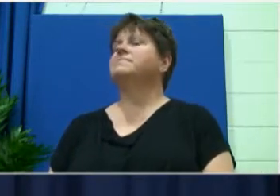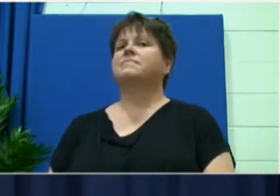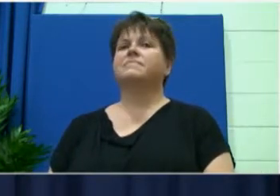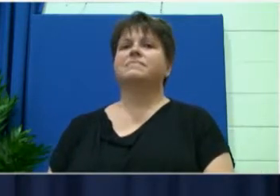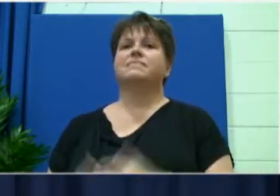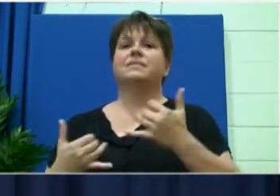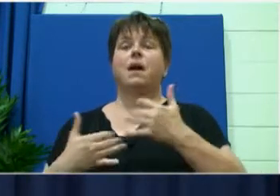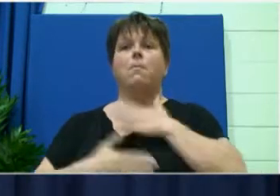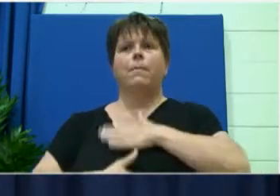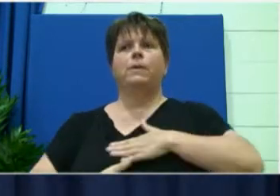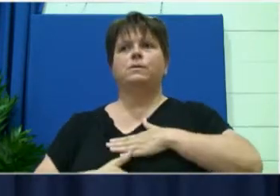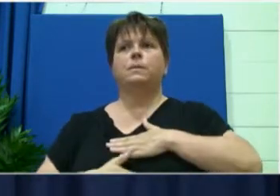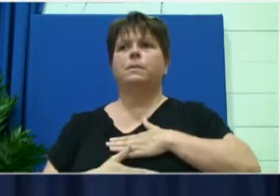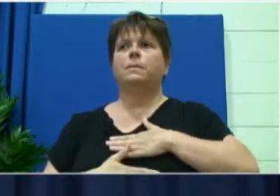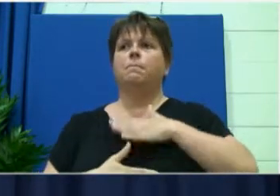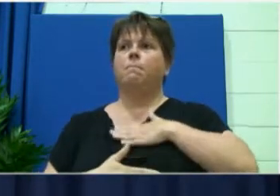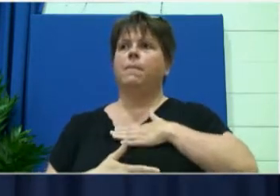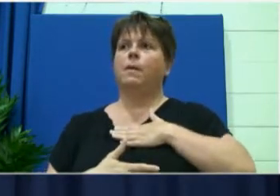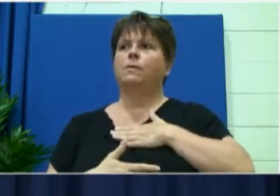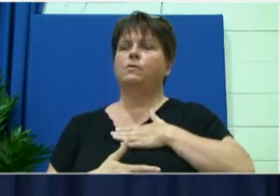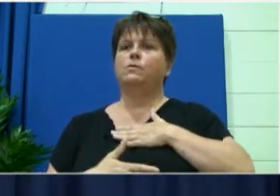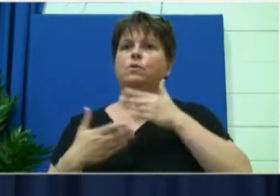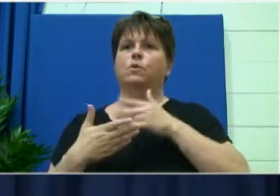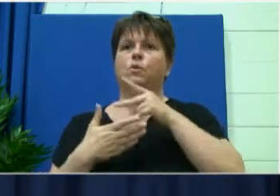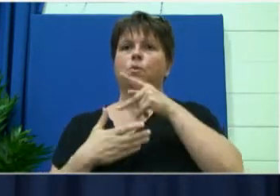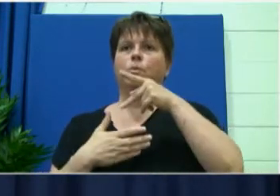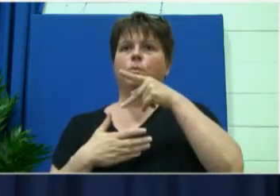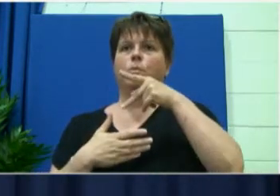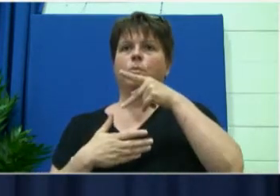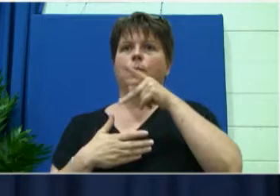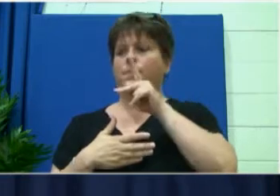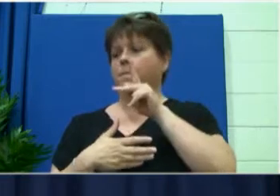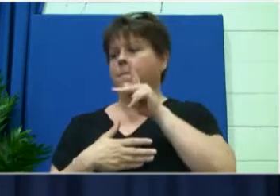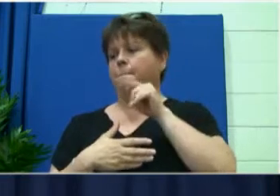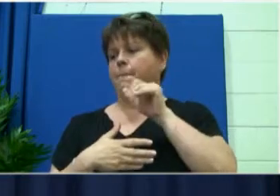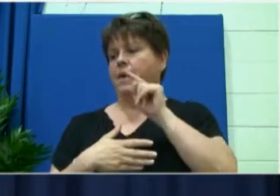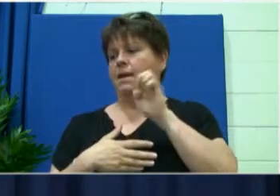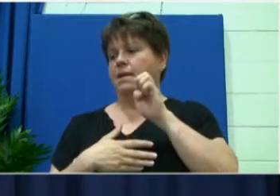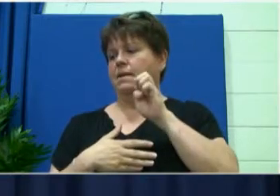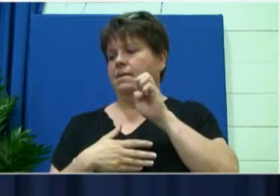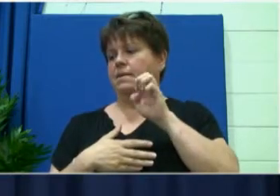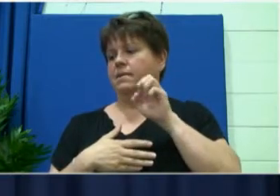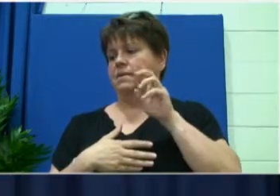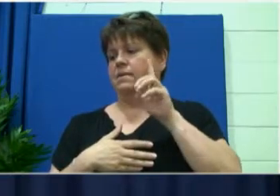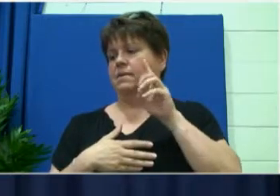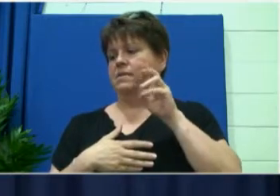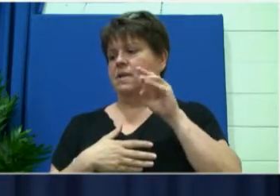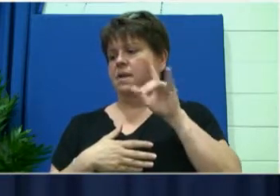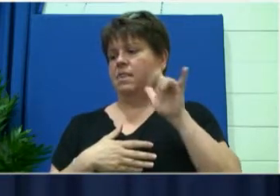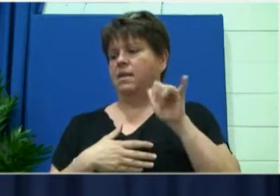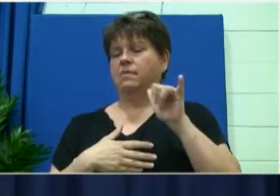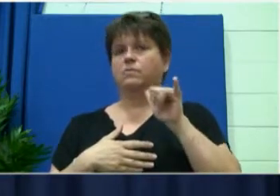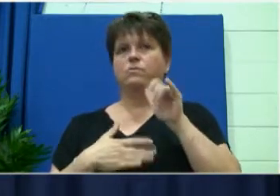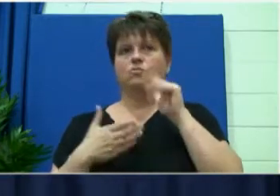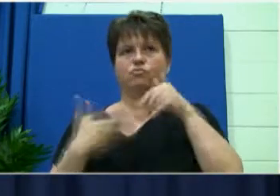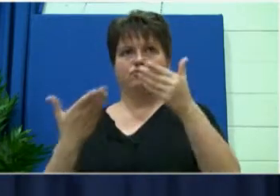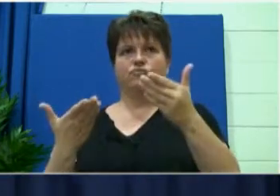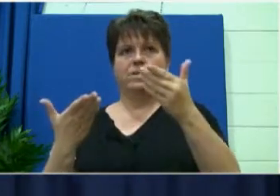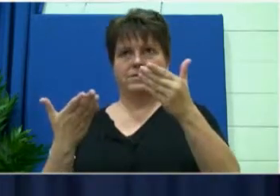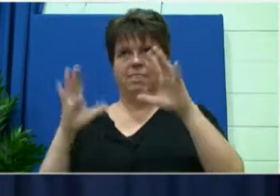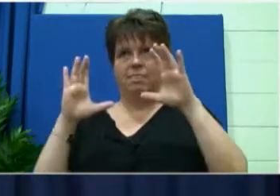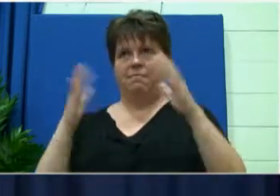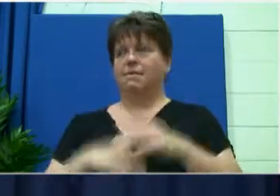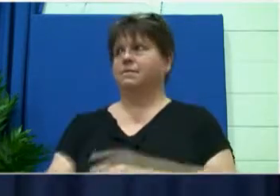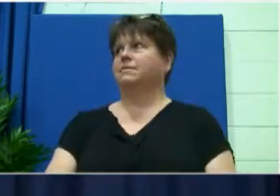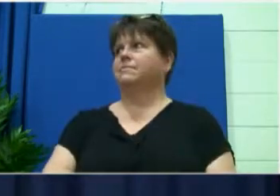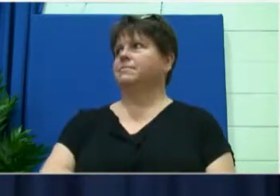It is now my pleasure to introduce to you Professor Pete Donnelly, who will deliver the faculty message to the class of 2015.